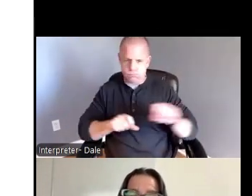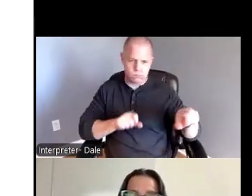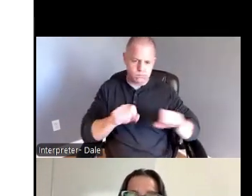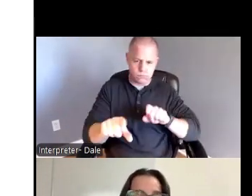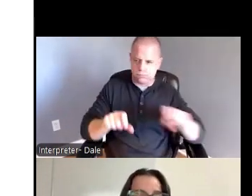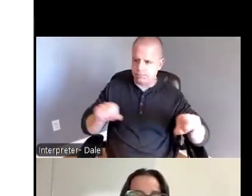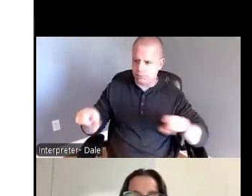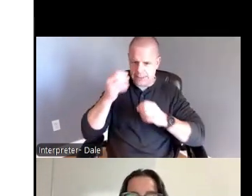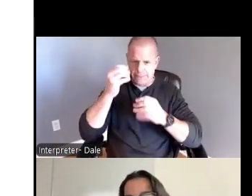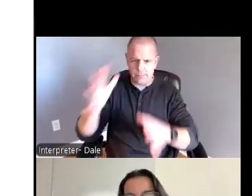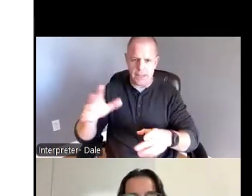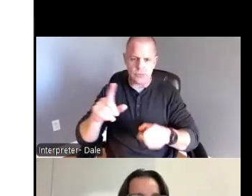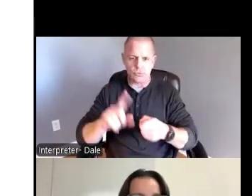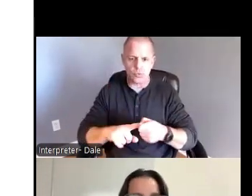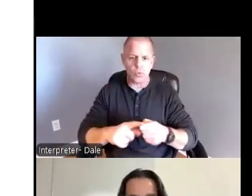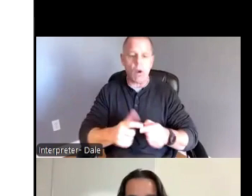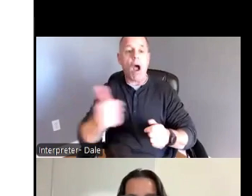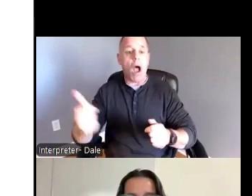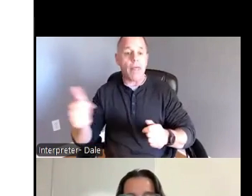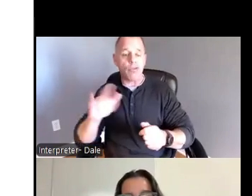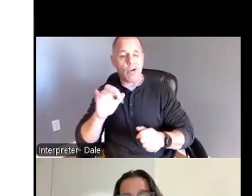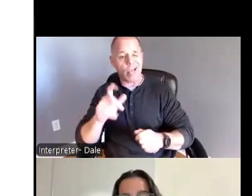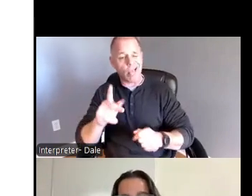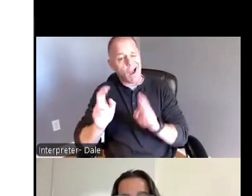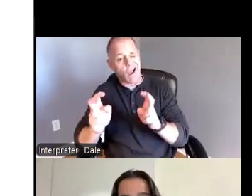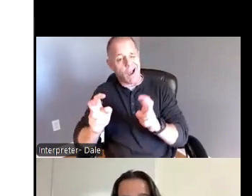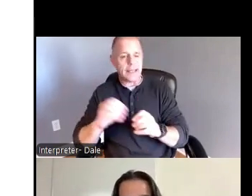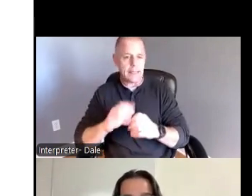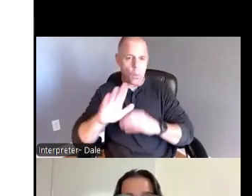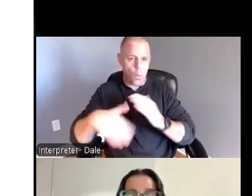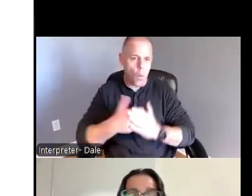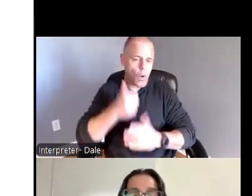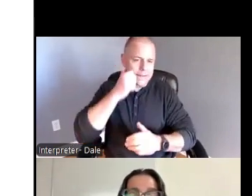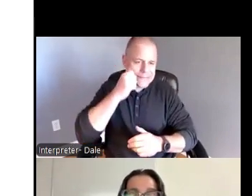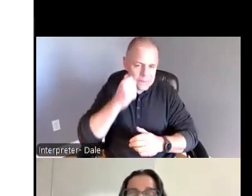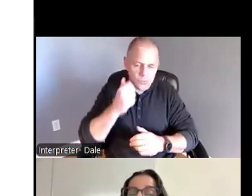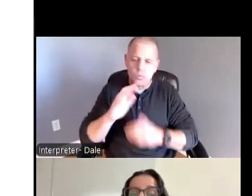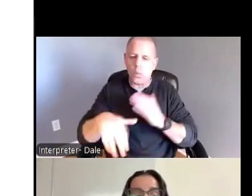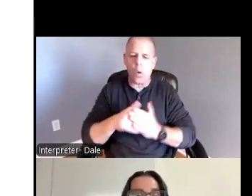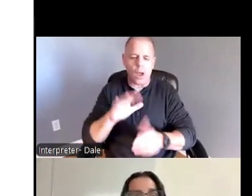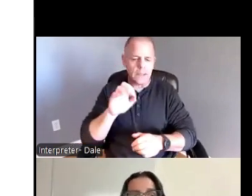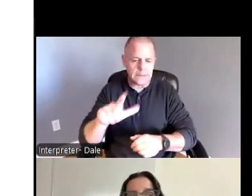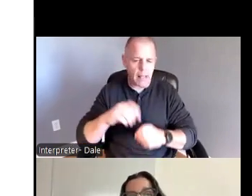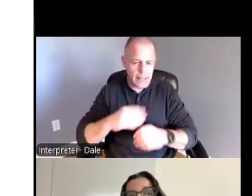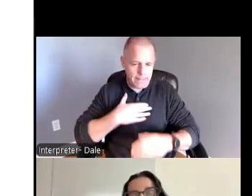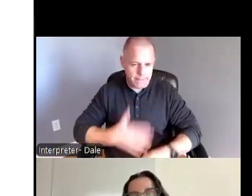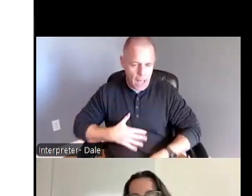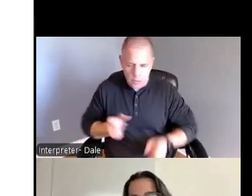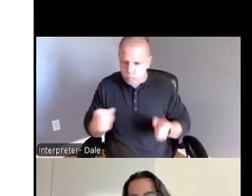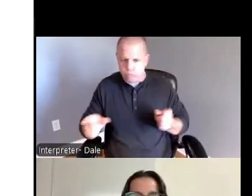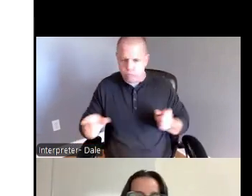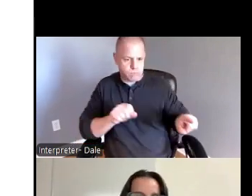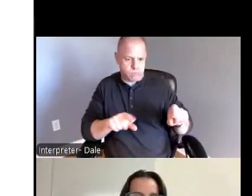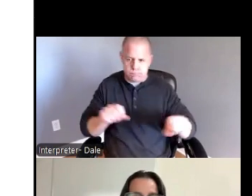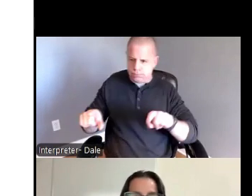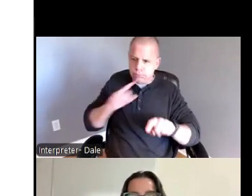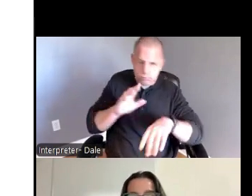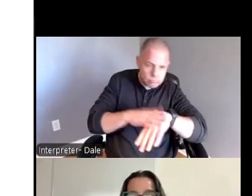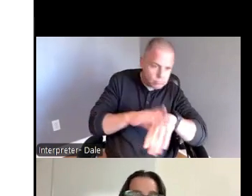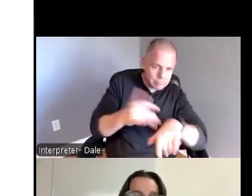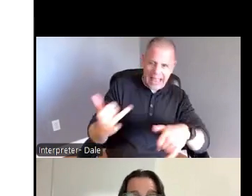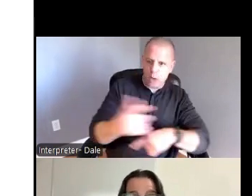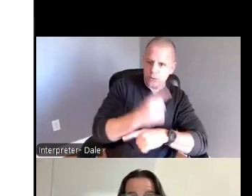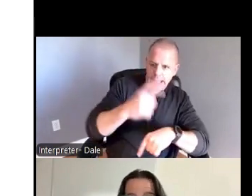peripheral clocks located in every tissue and every cell in our body, telling them, oh, it's day, it's